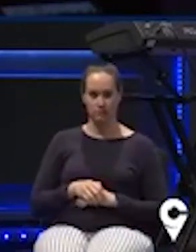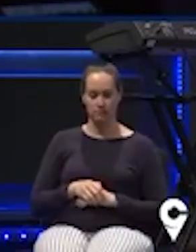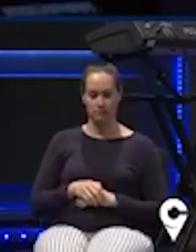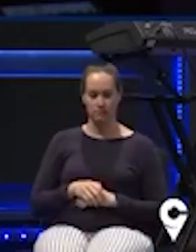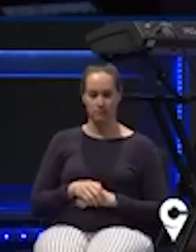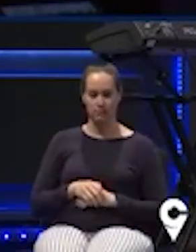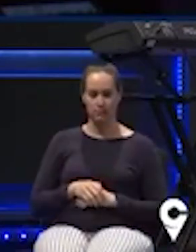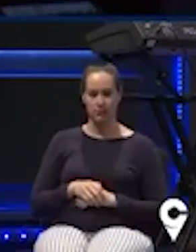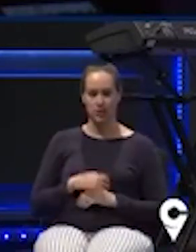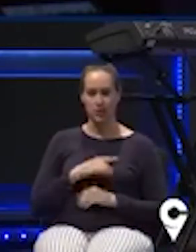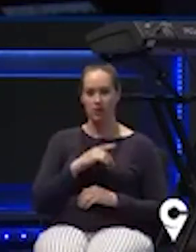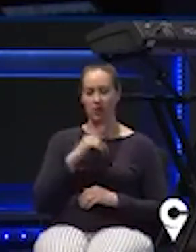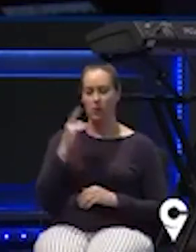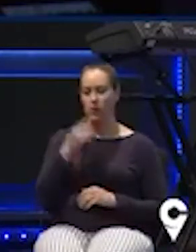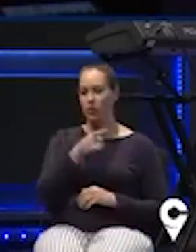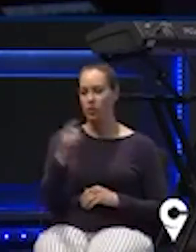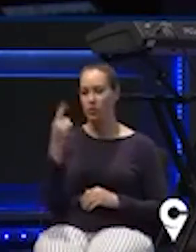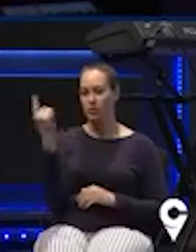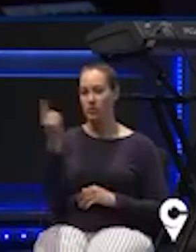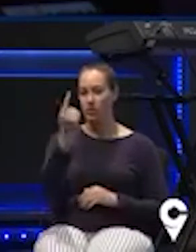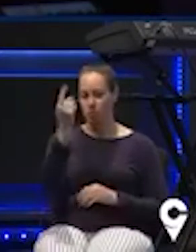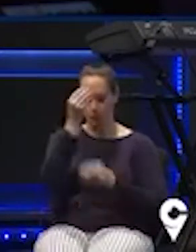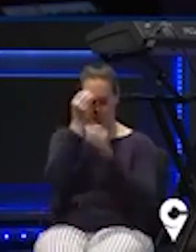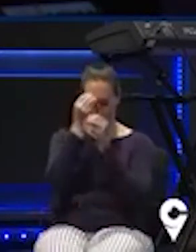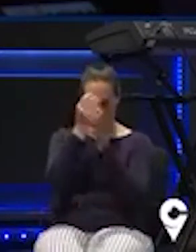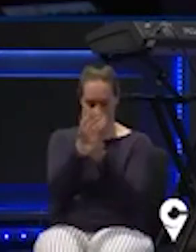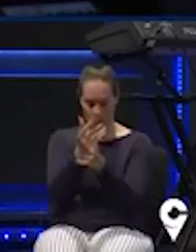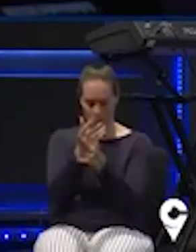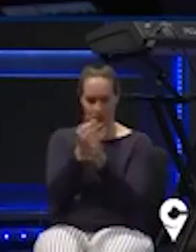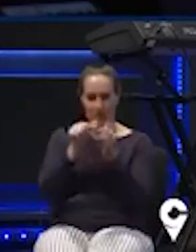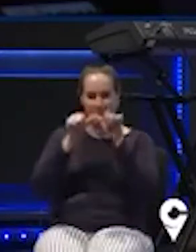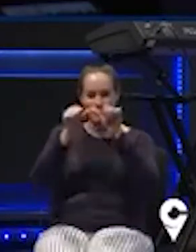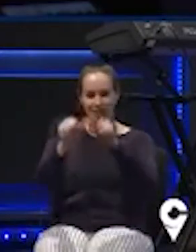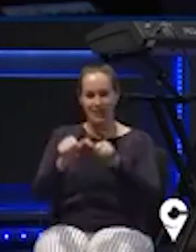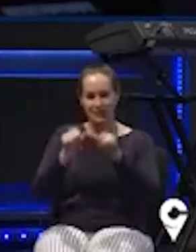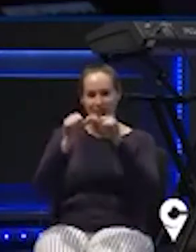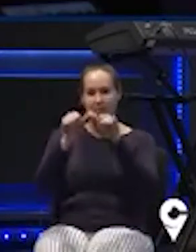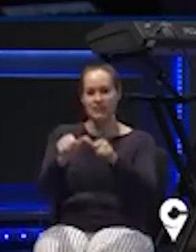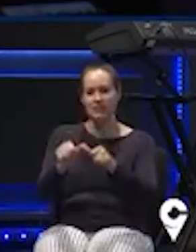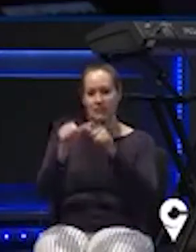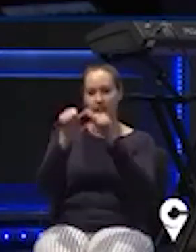As you have always obeyed, continue to work.